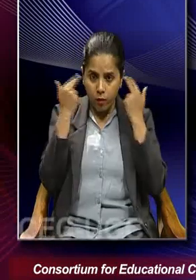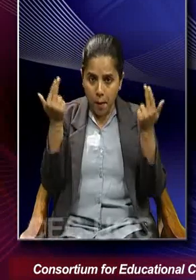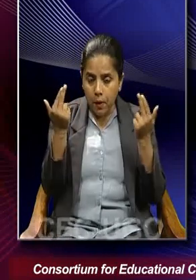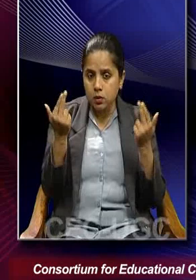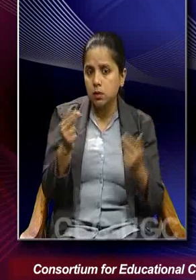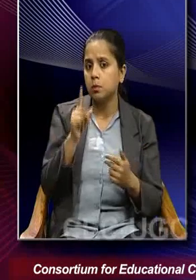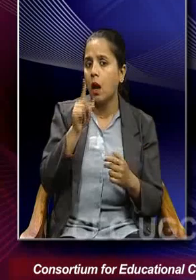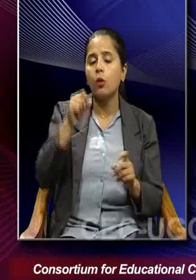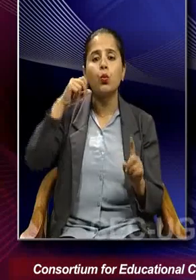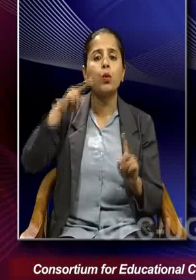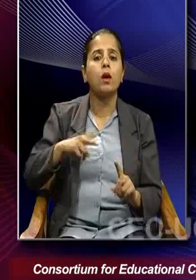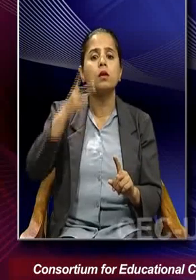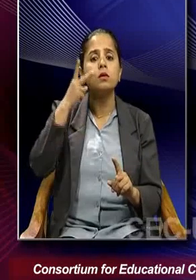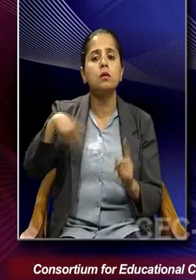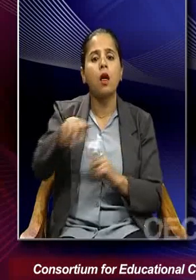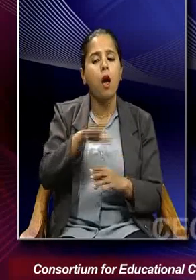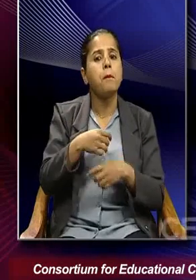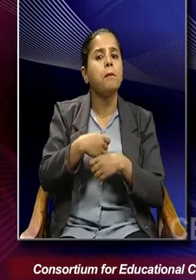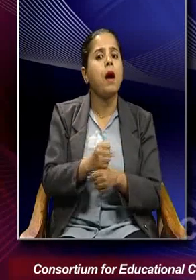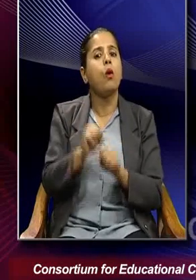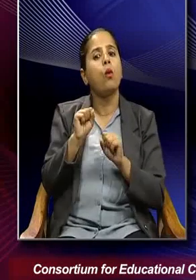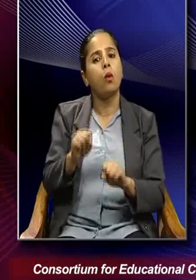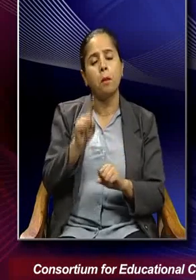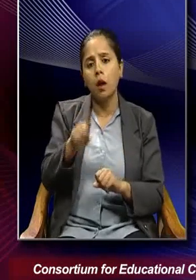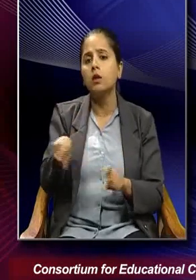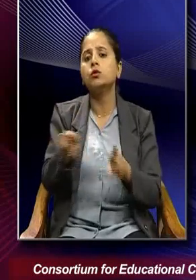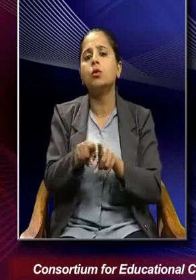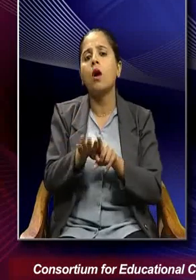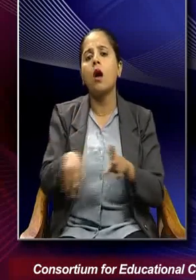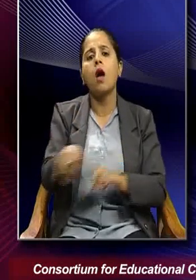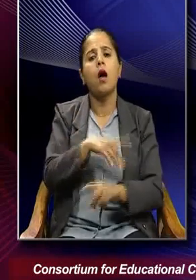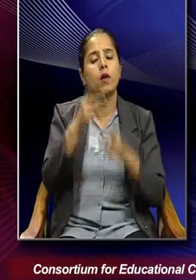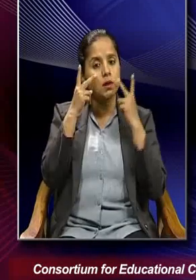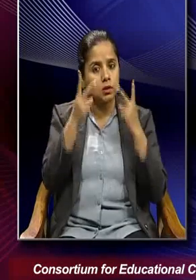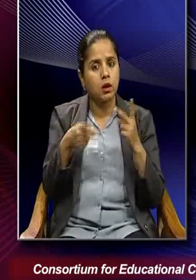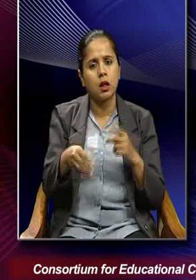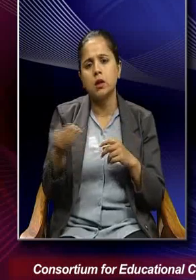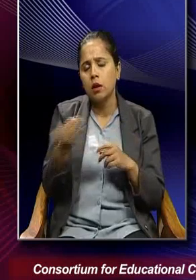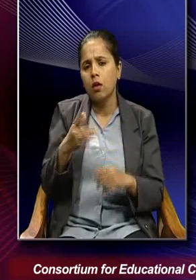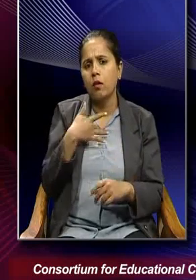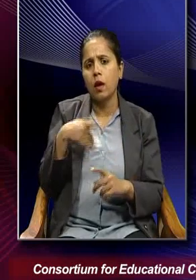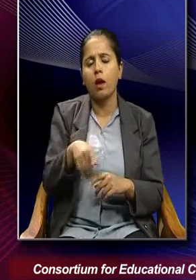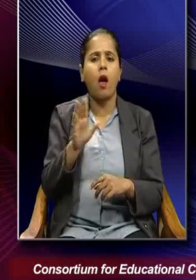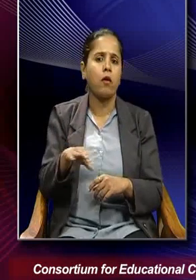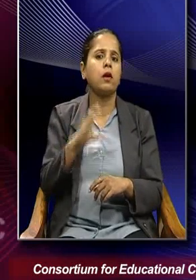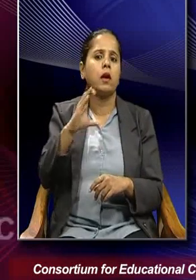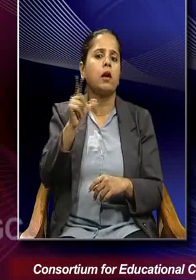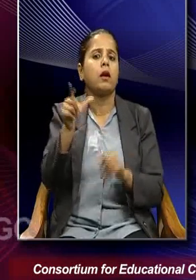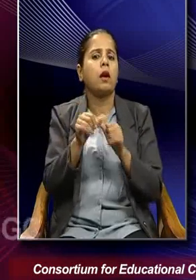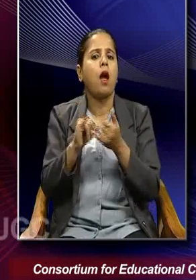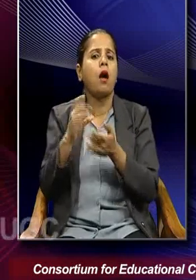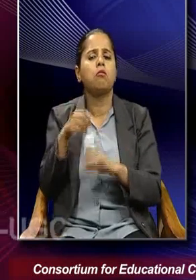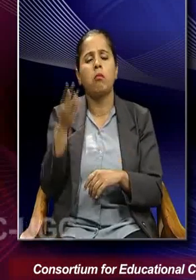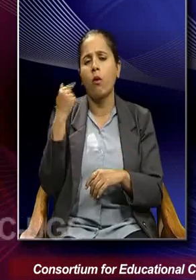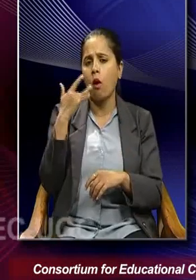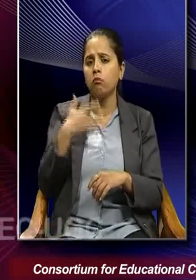the point of view of the way they were being made, but they are also considered to be some sort of classics in the